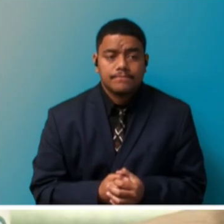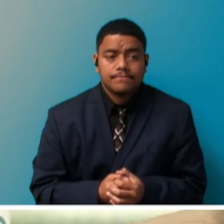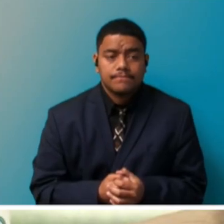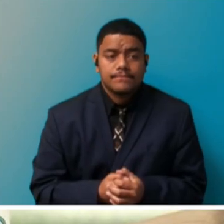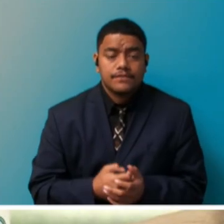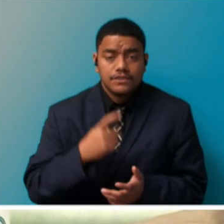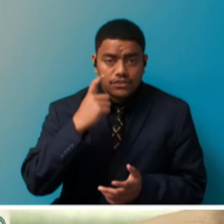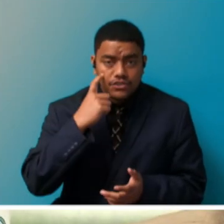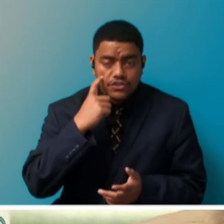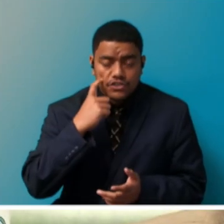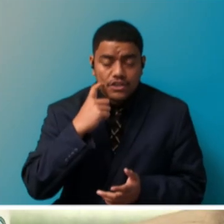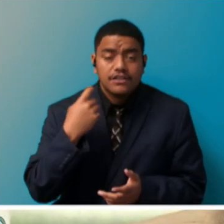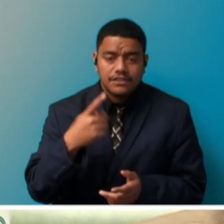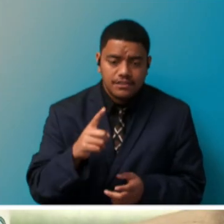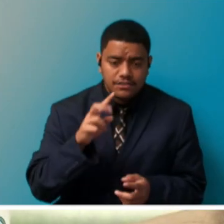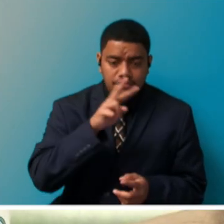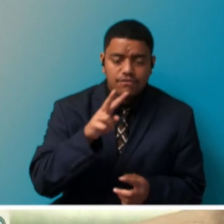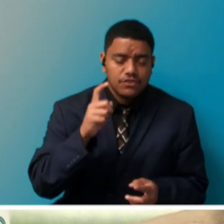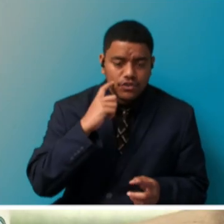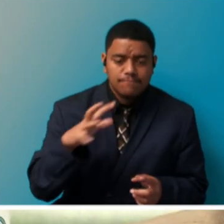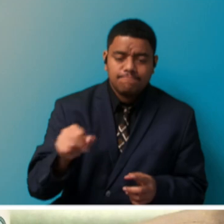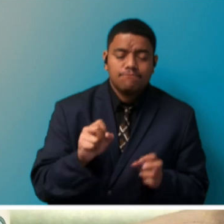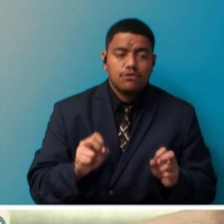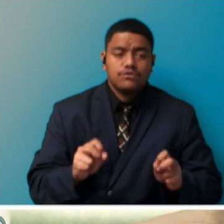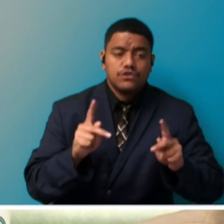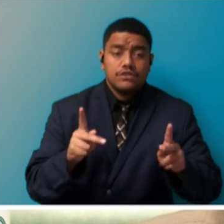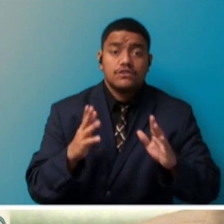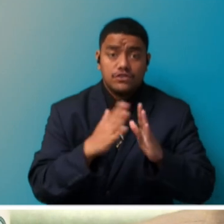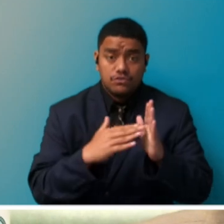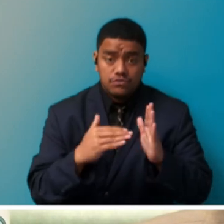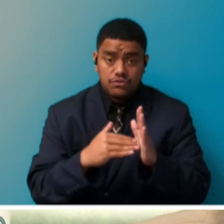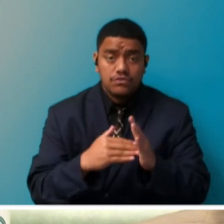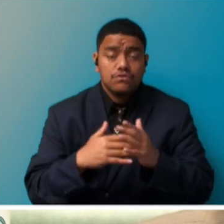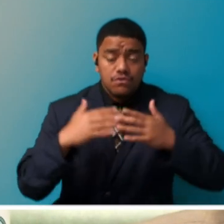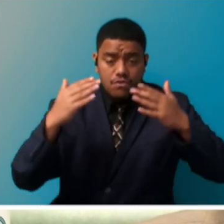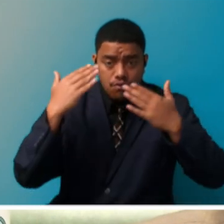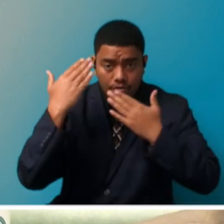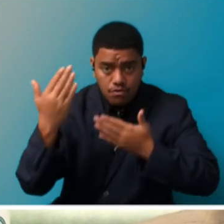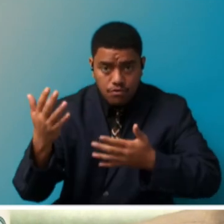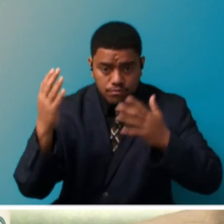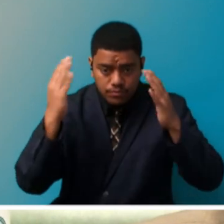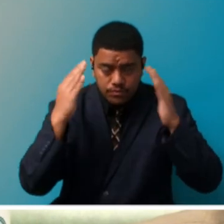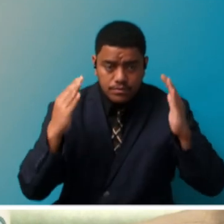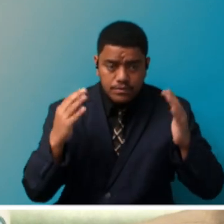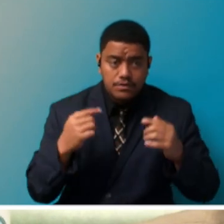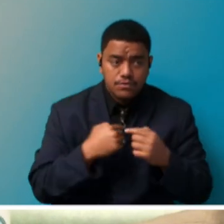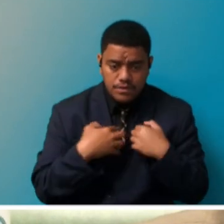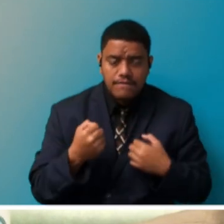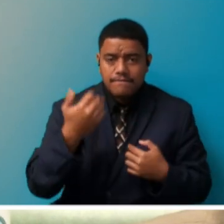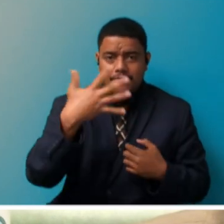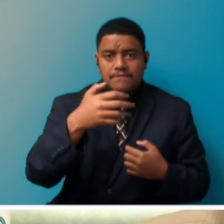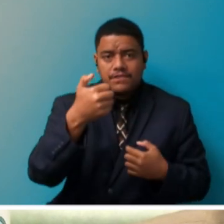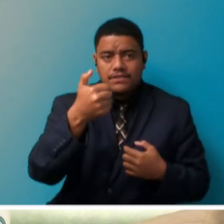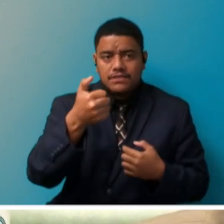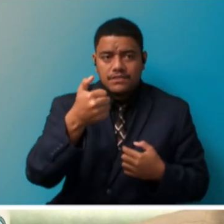and optimize on opportunity. For New Zealand, Honourable Speaker, we have 56 approved pathways